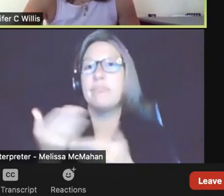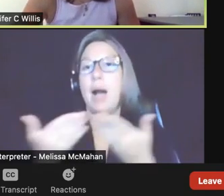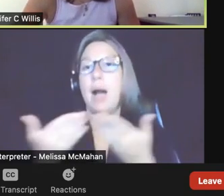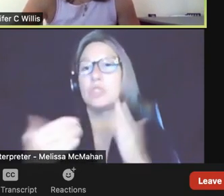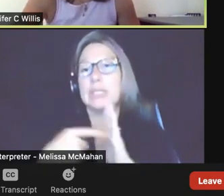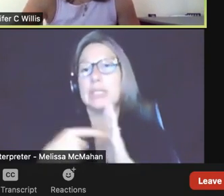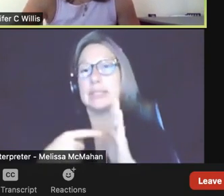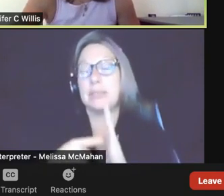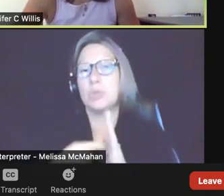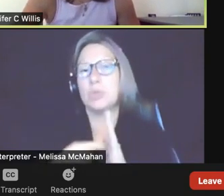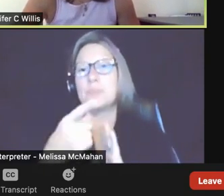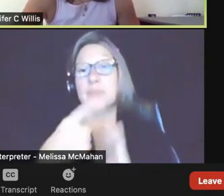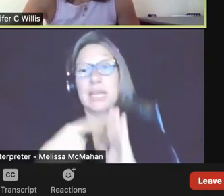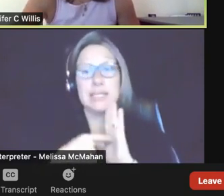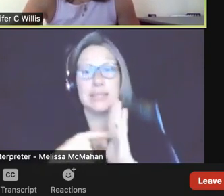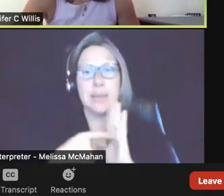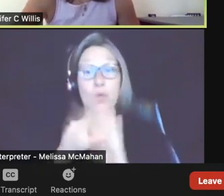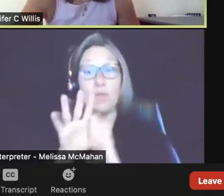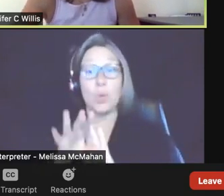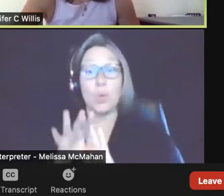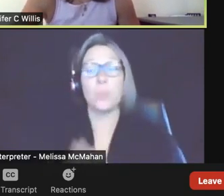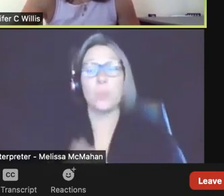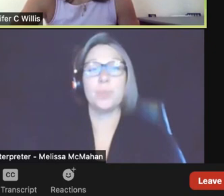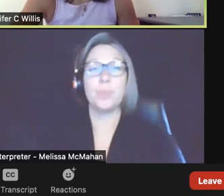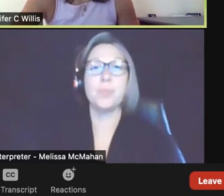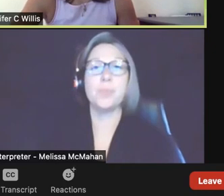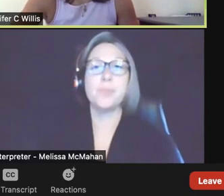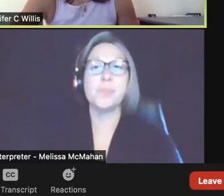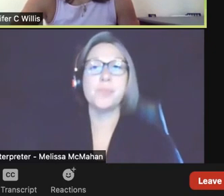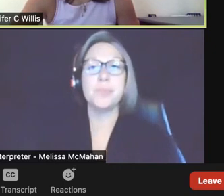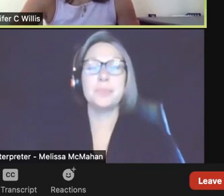But here's an example.